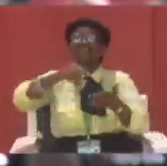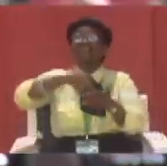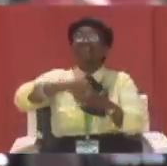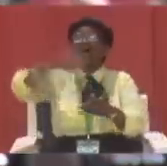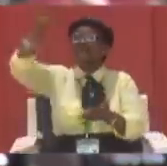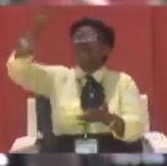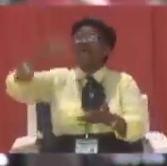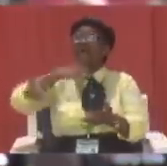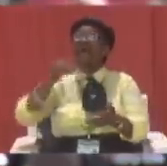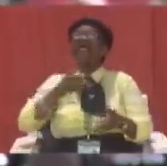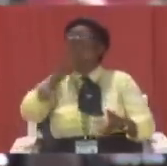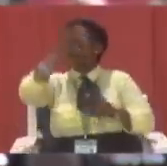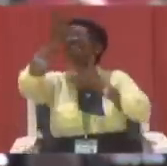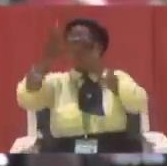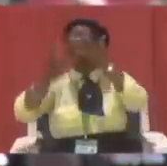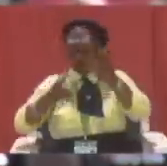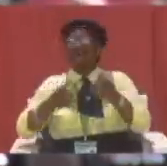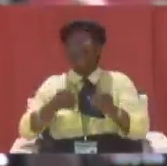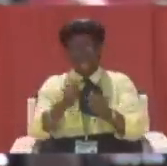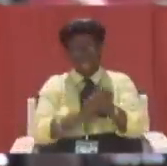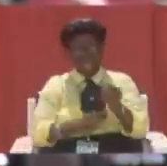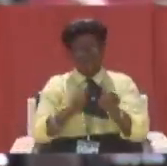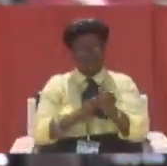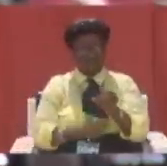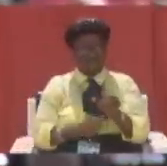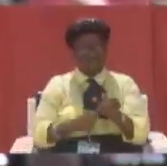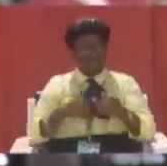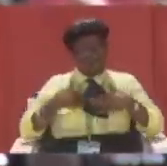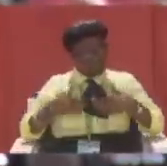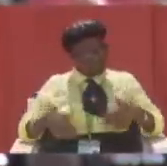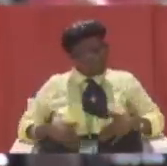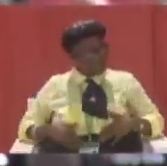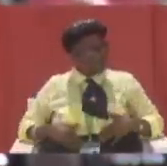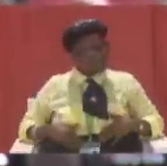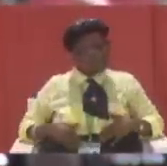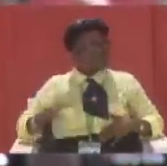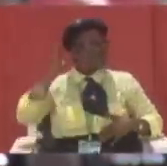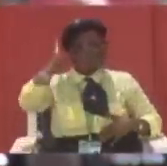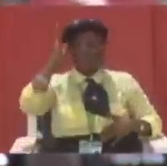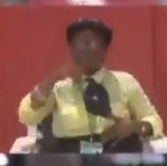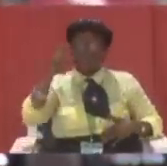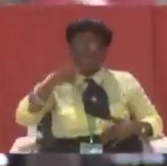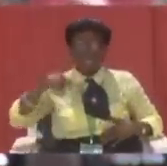Everybody will say, we've never heard this time before.